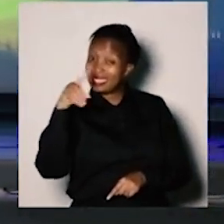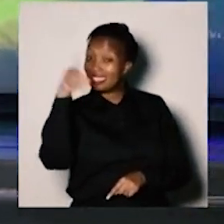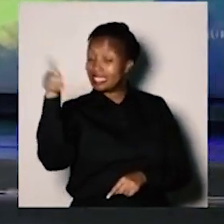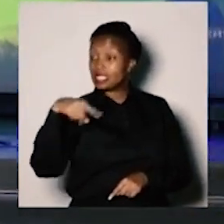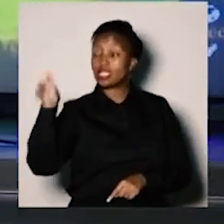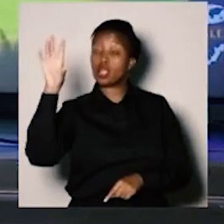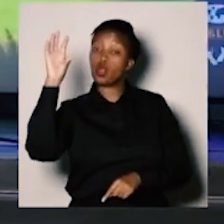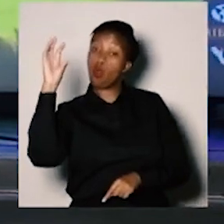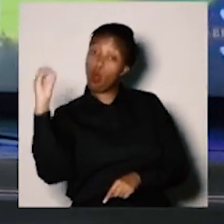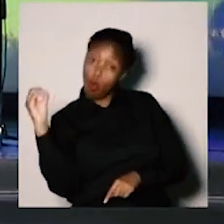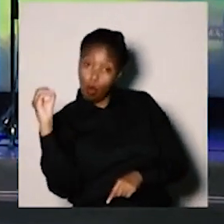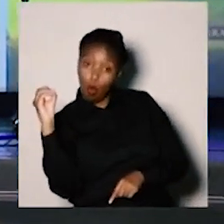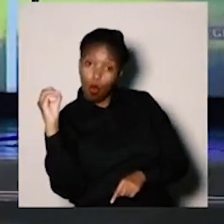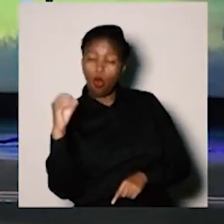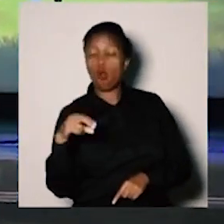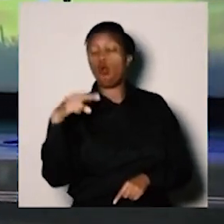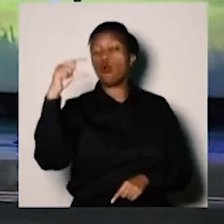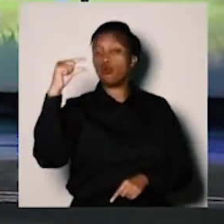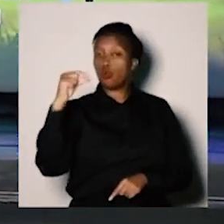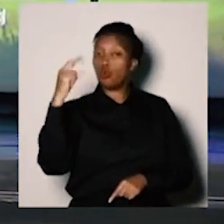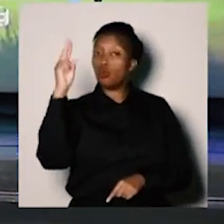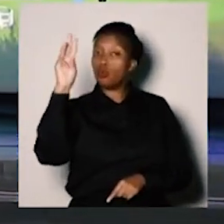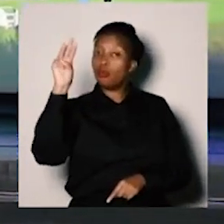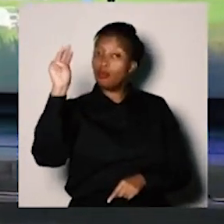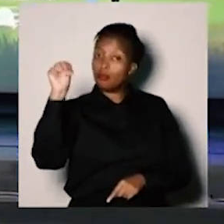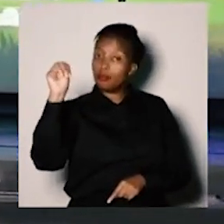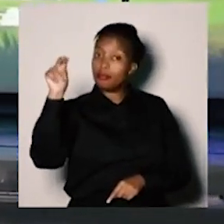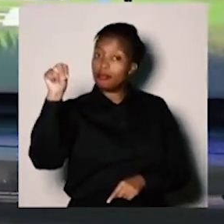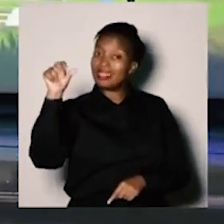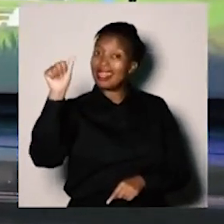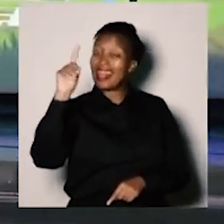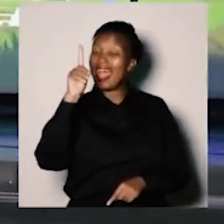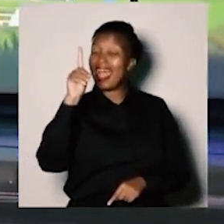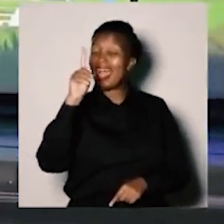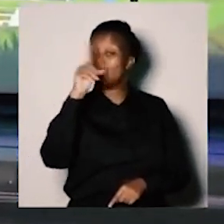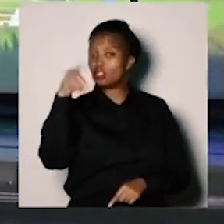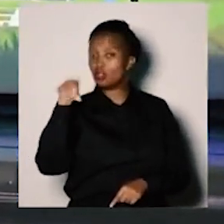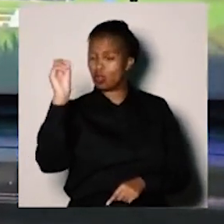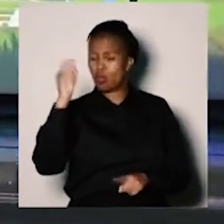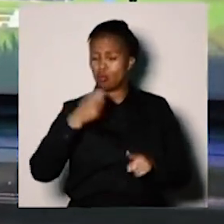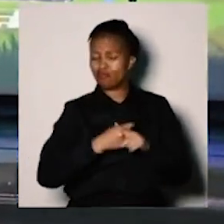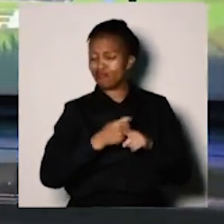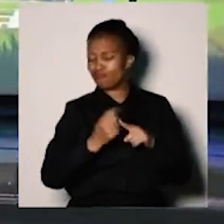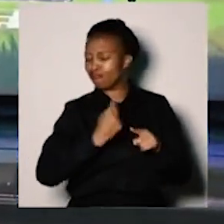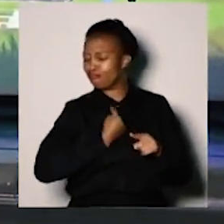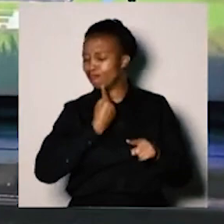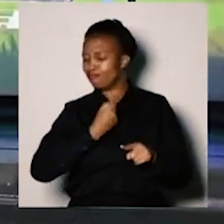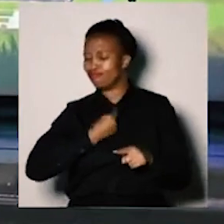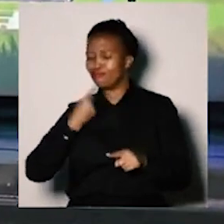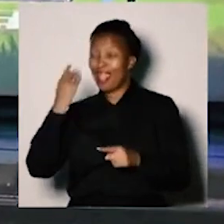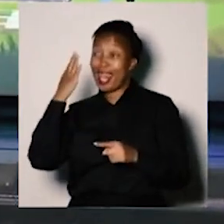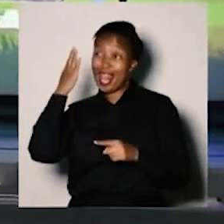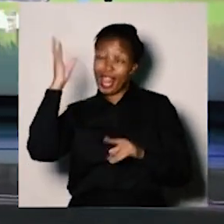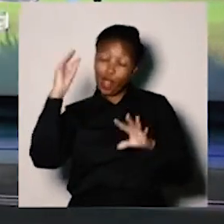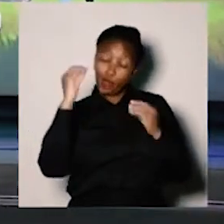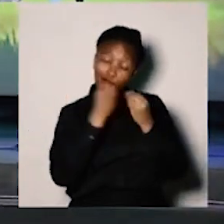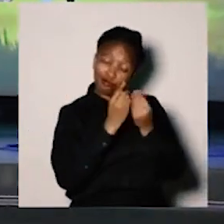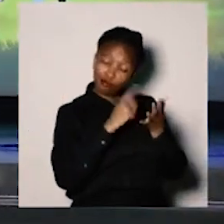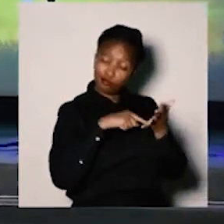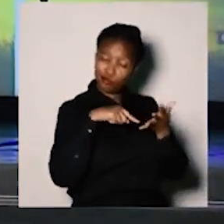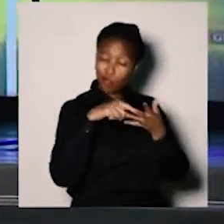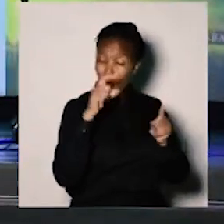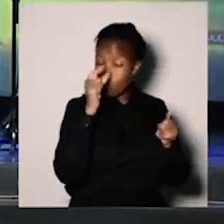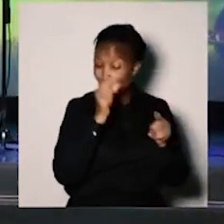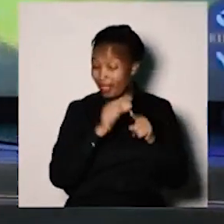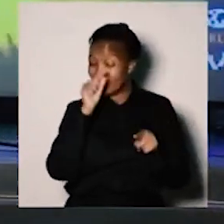G-U-M-N-A-D-Z-O, gymnazo. Train yourself in godliness. And that word